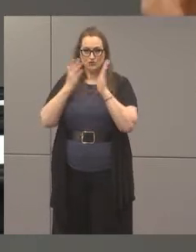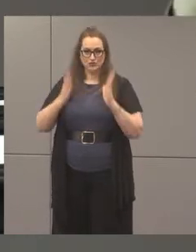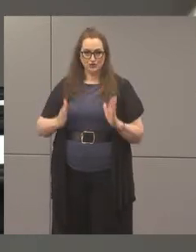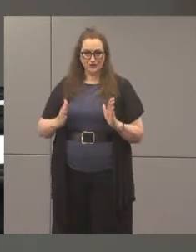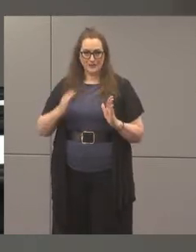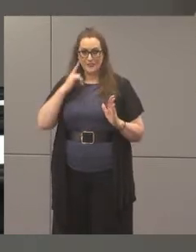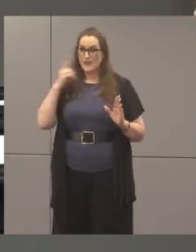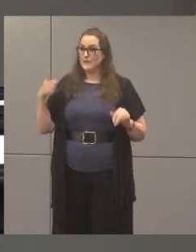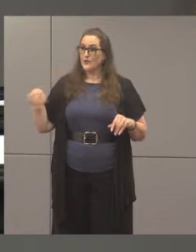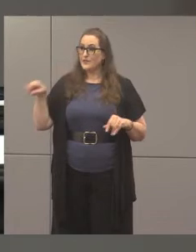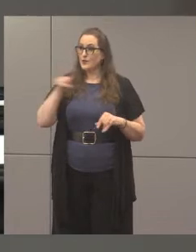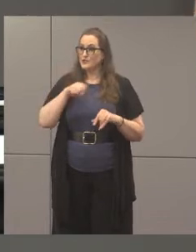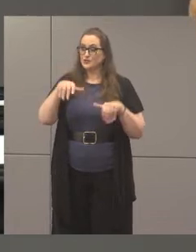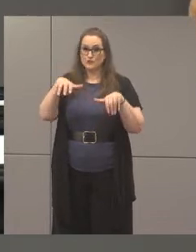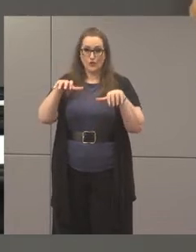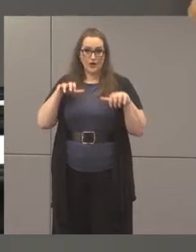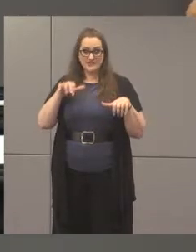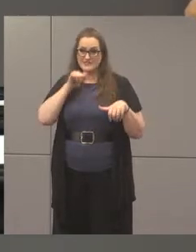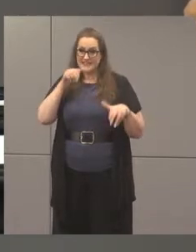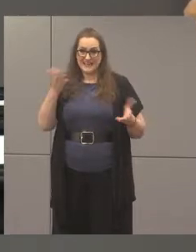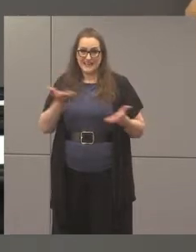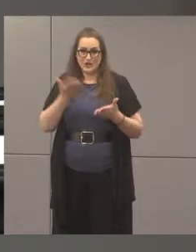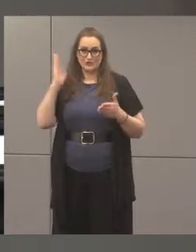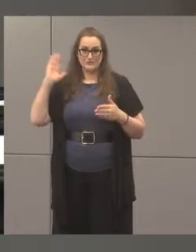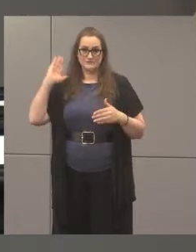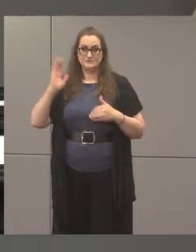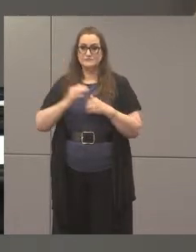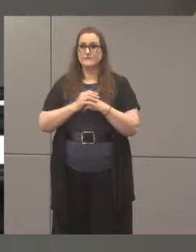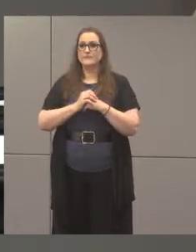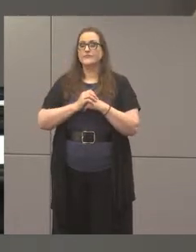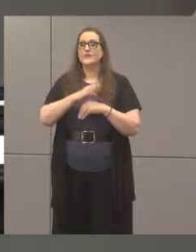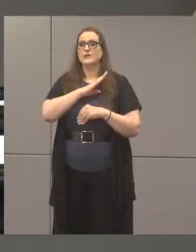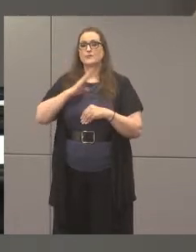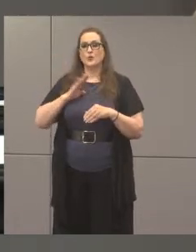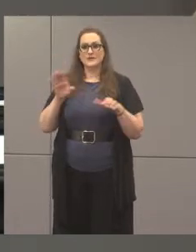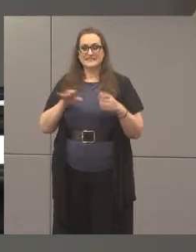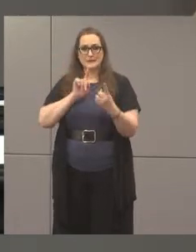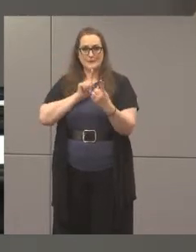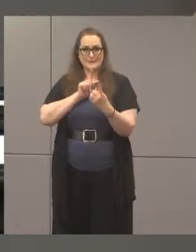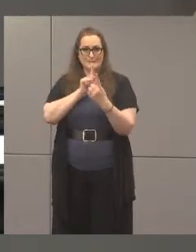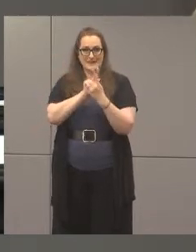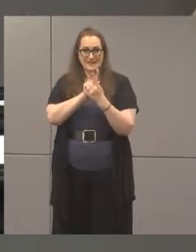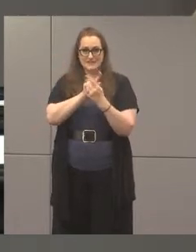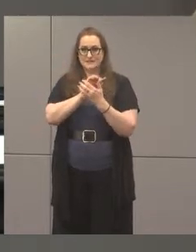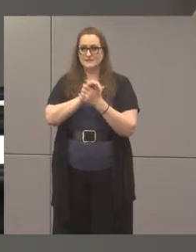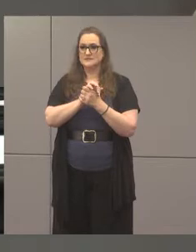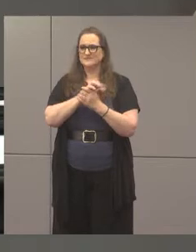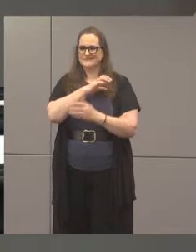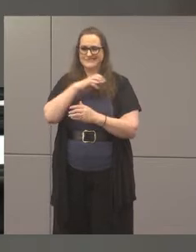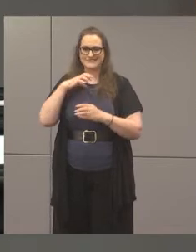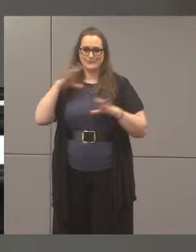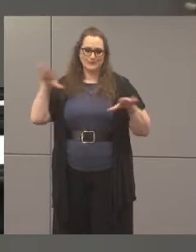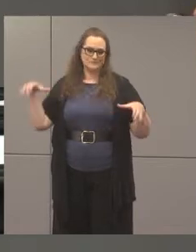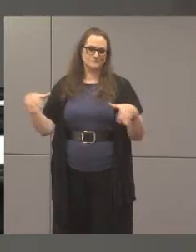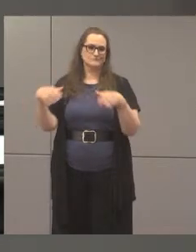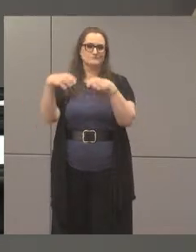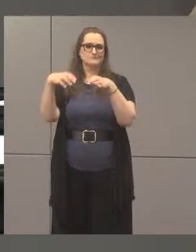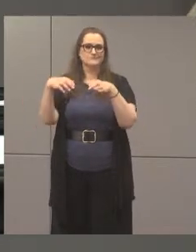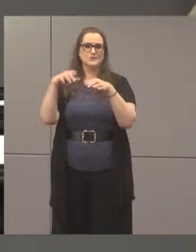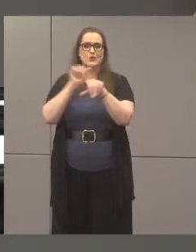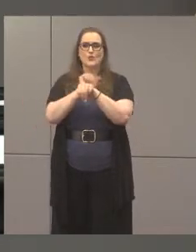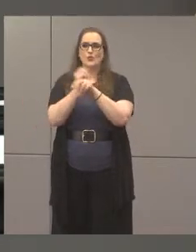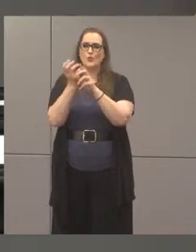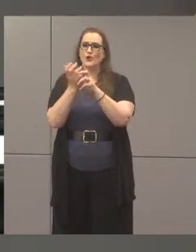For those of you in the audience that were not here earlier, the board did meet as a committee of the whole. We worked